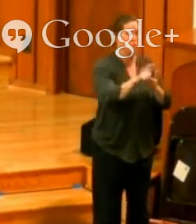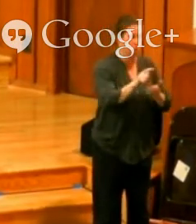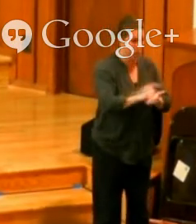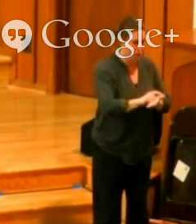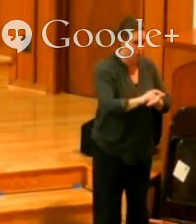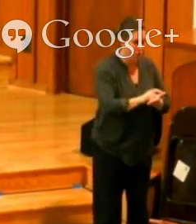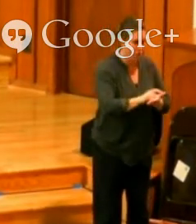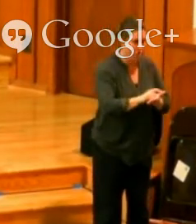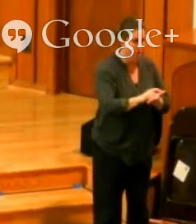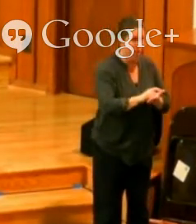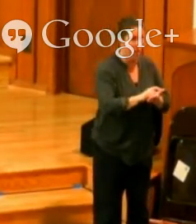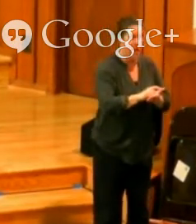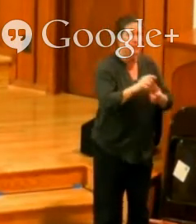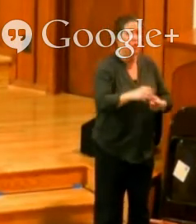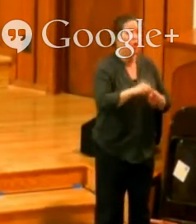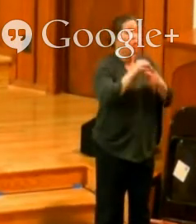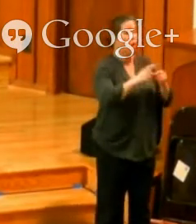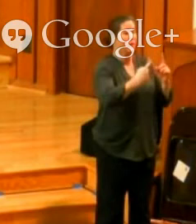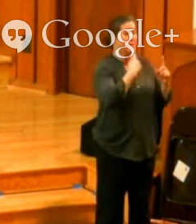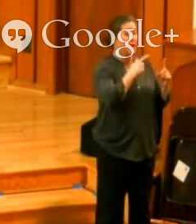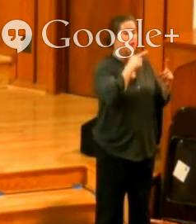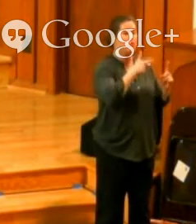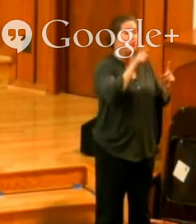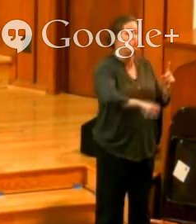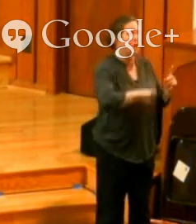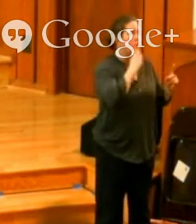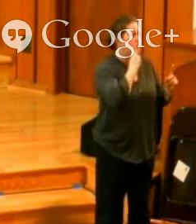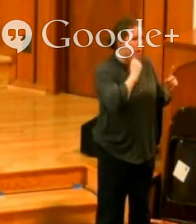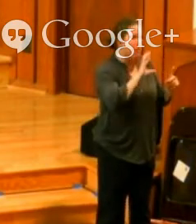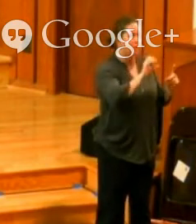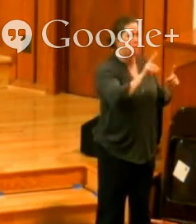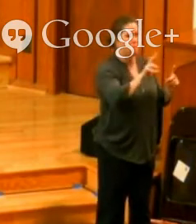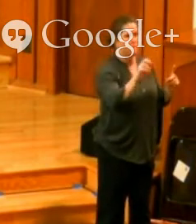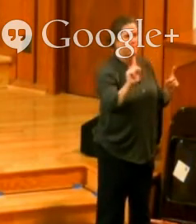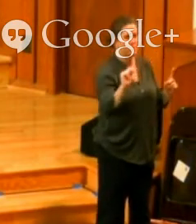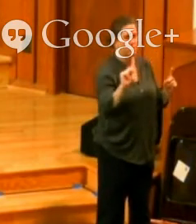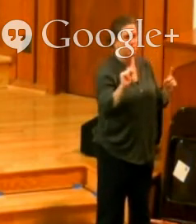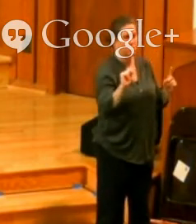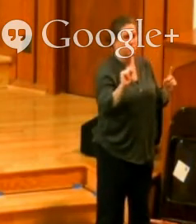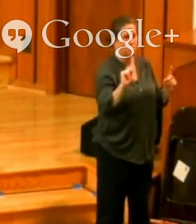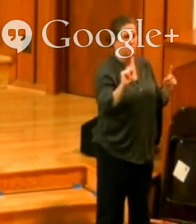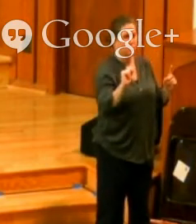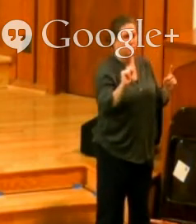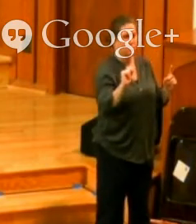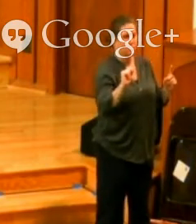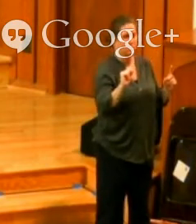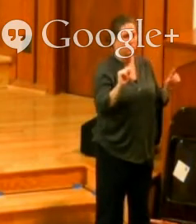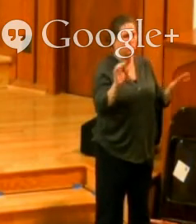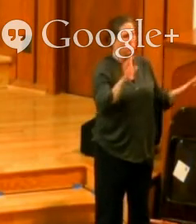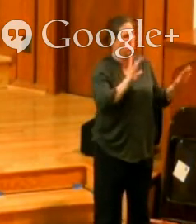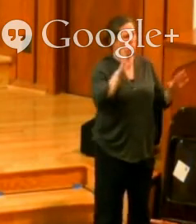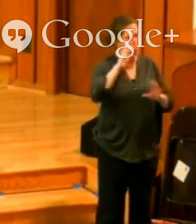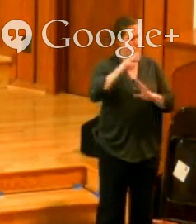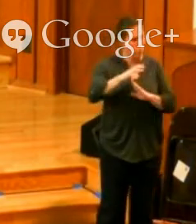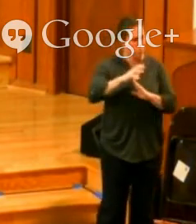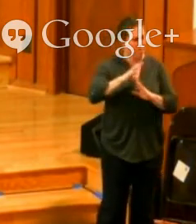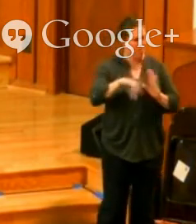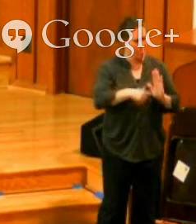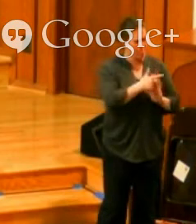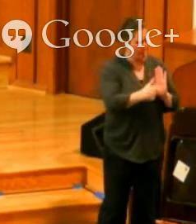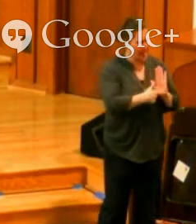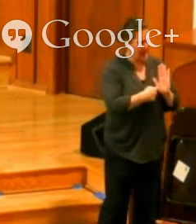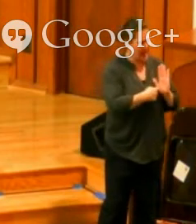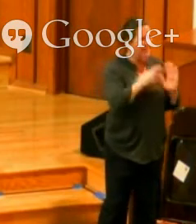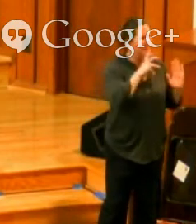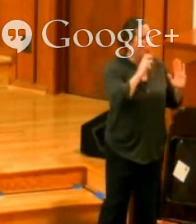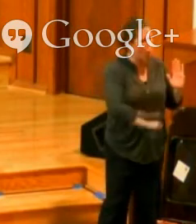said, you shall not covet. Now, this is the Apostle Paul saying this in the New Testament. Because some may say, well, Pastor Tyler, that law of God is an Old